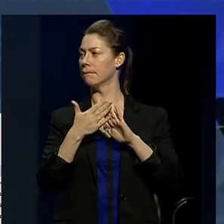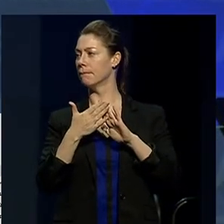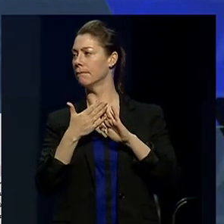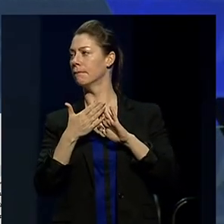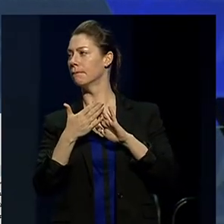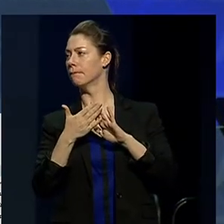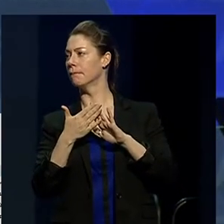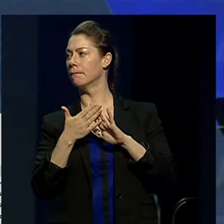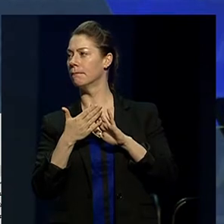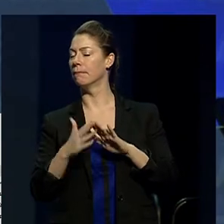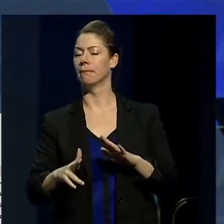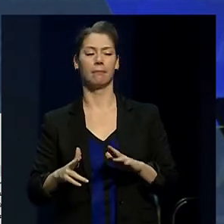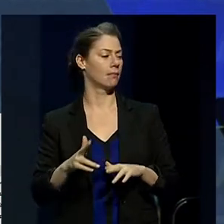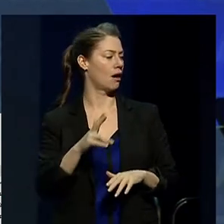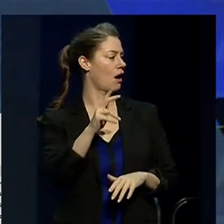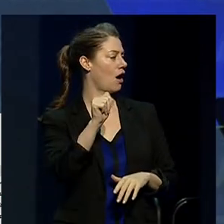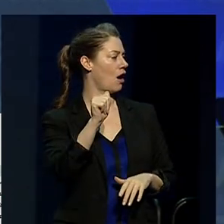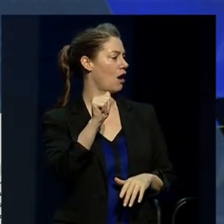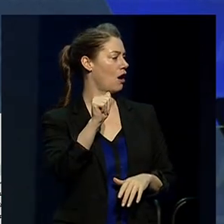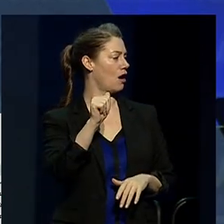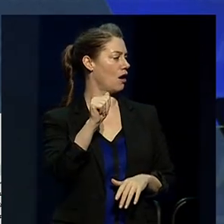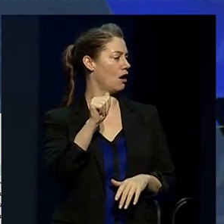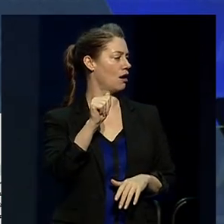be arms of ICE.